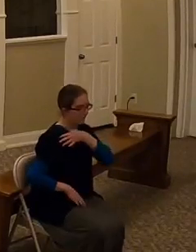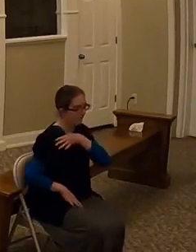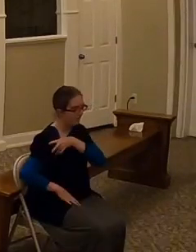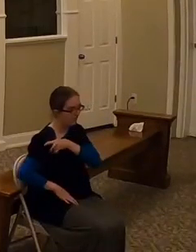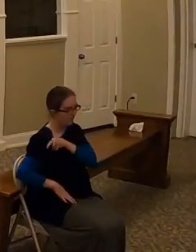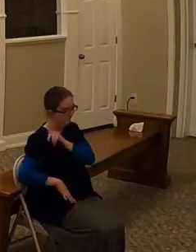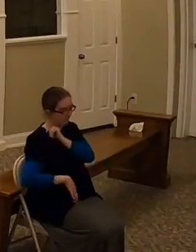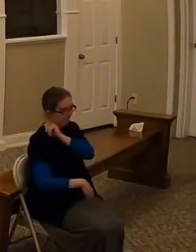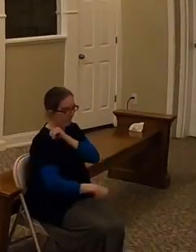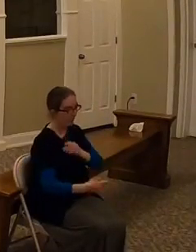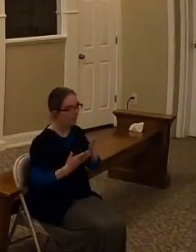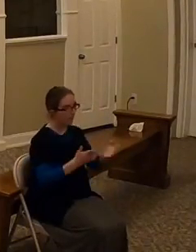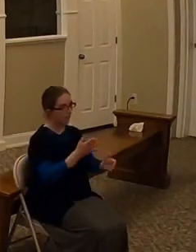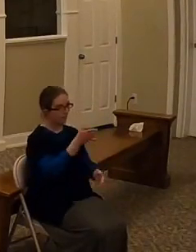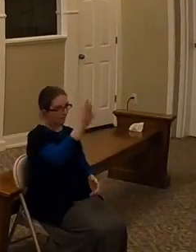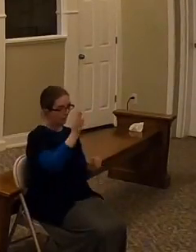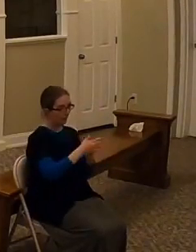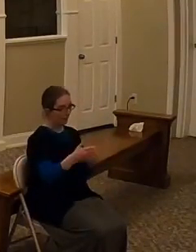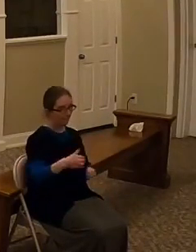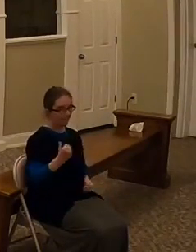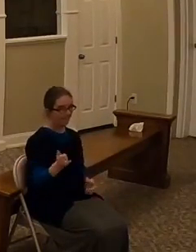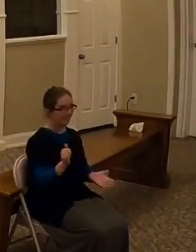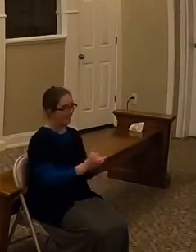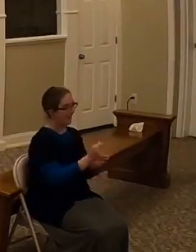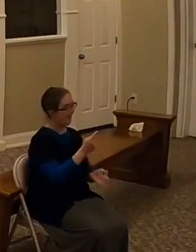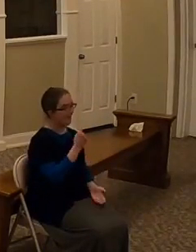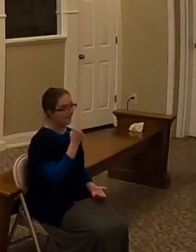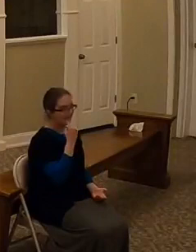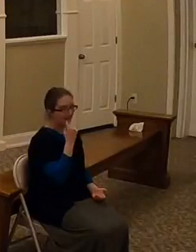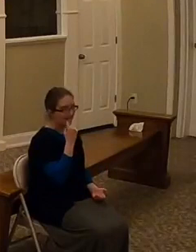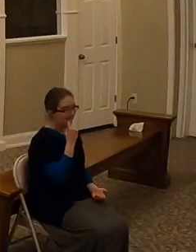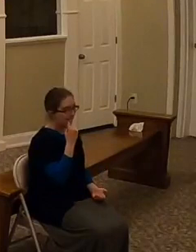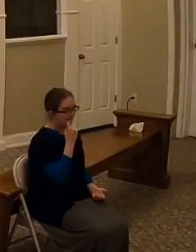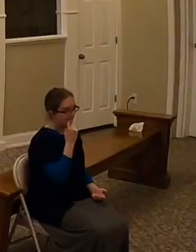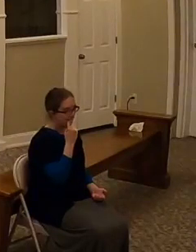Yes, sir. Amen. You'll give God everything else, but that tongue. Yes.